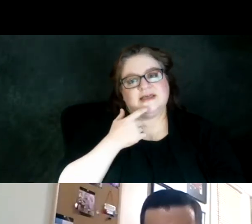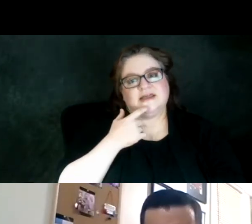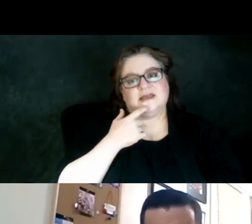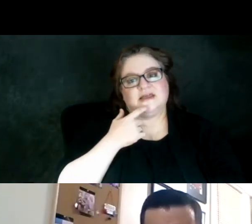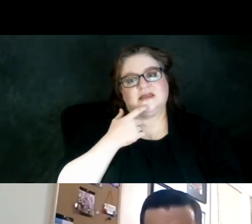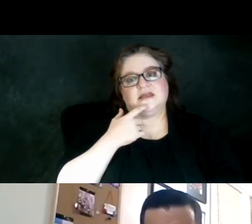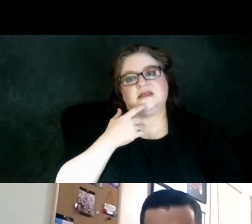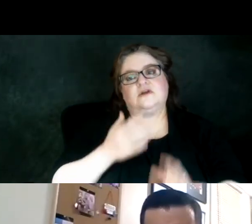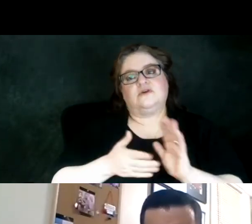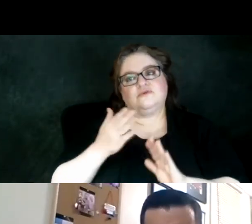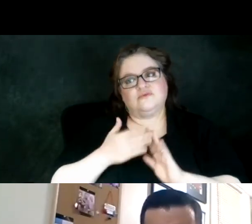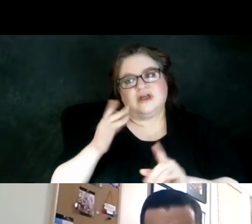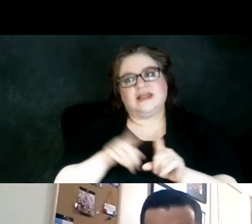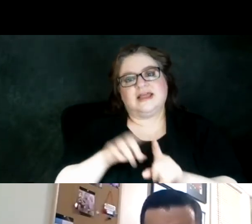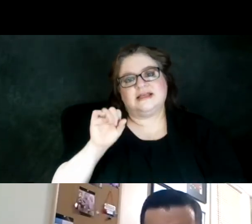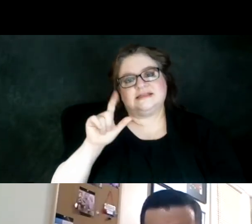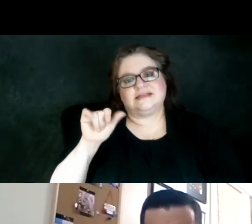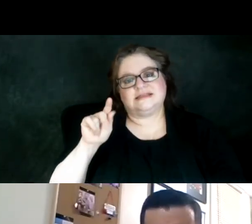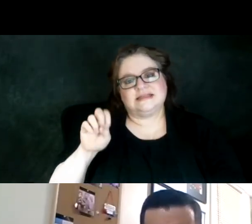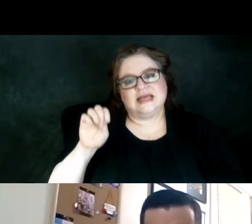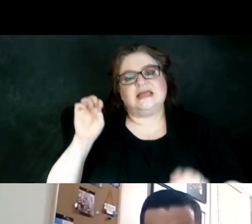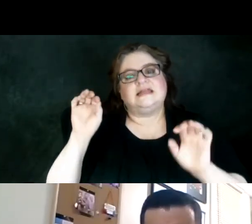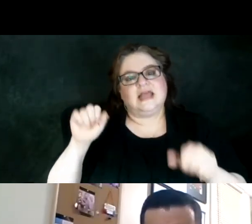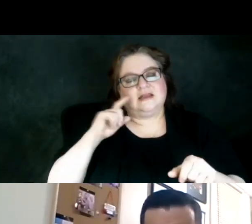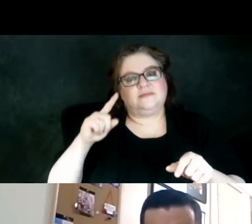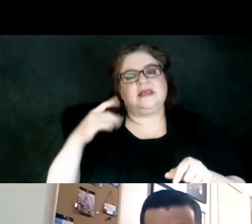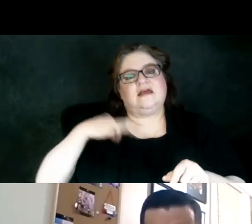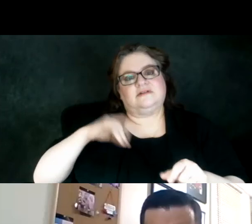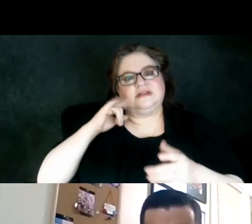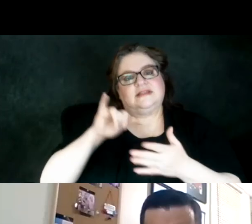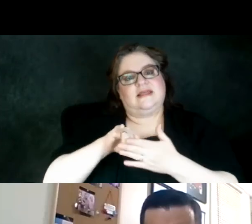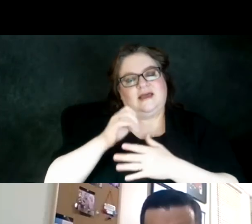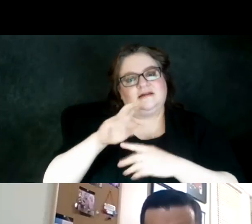as a slate could be advantageous in that situation.